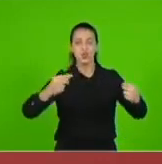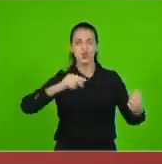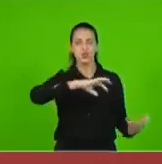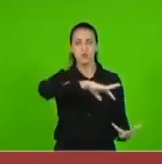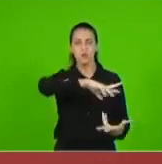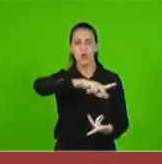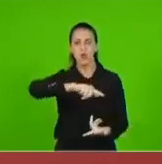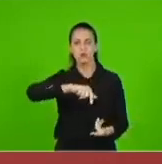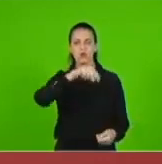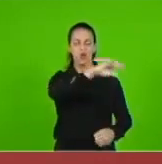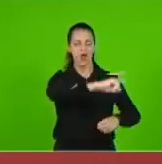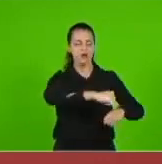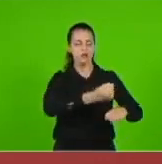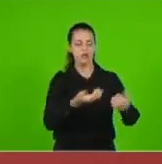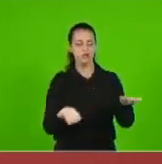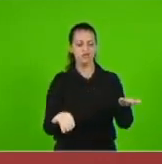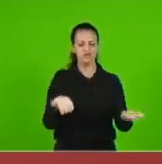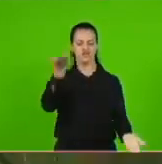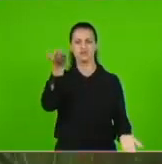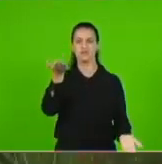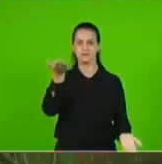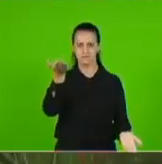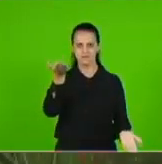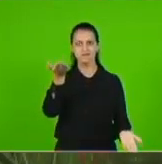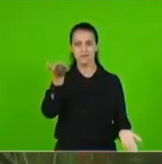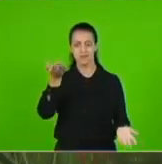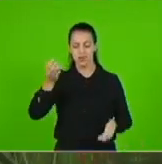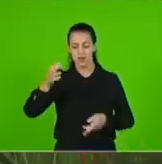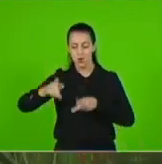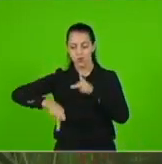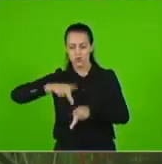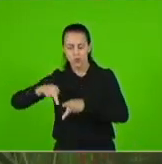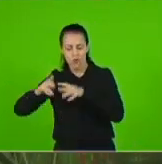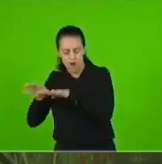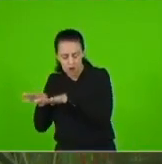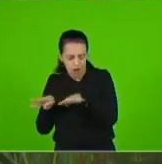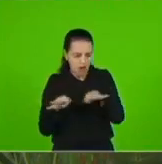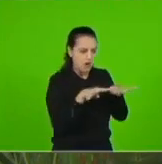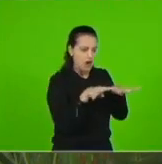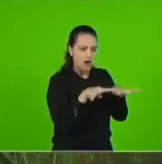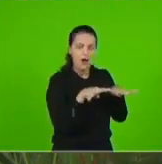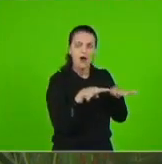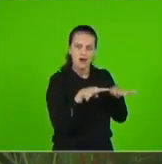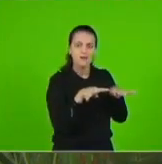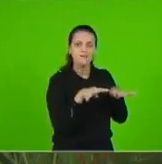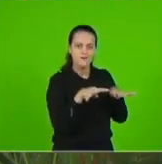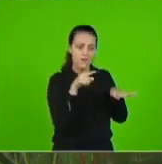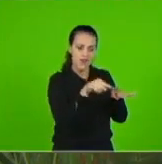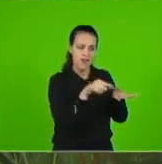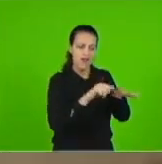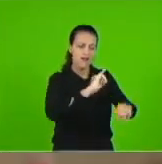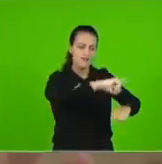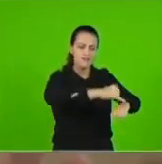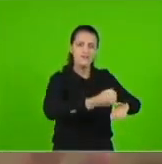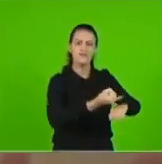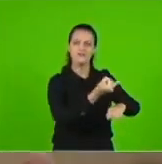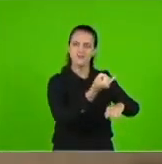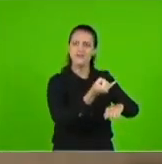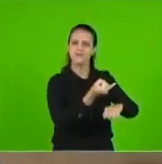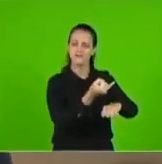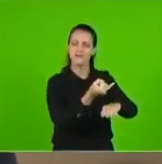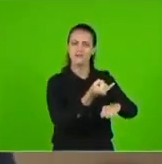to all nations, to the whole world. Jerusalem attracts the attention of